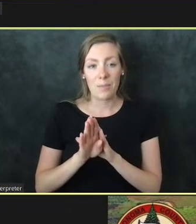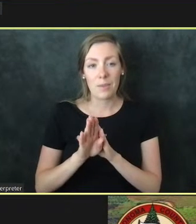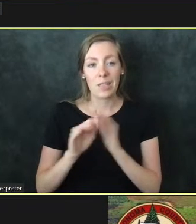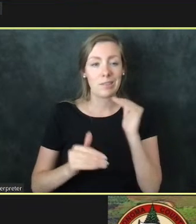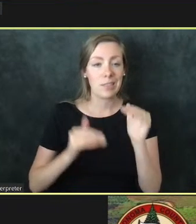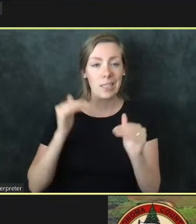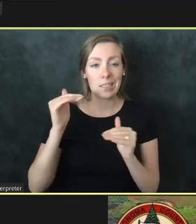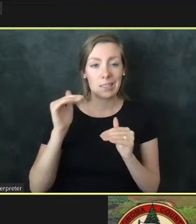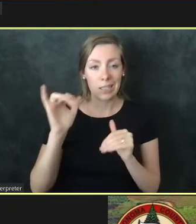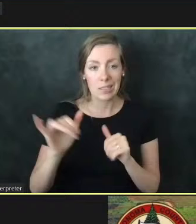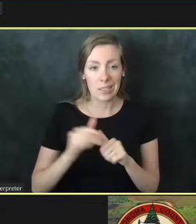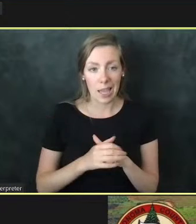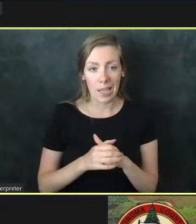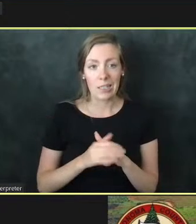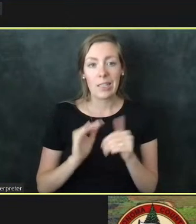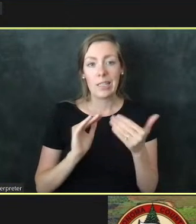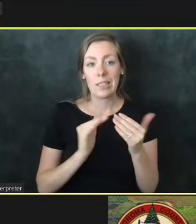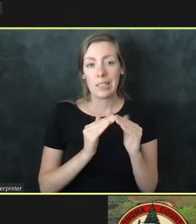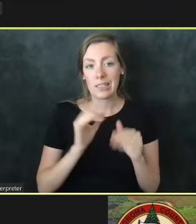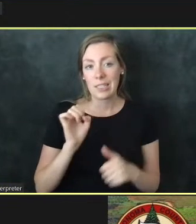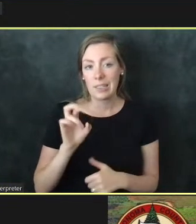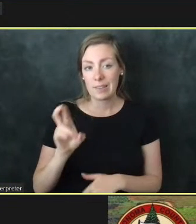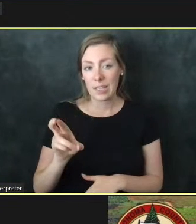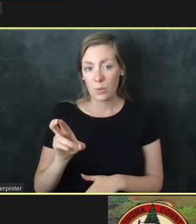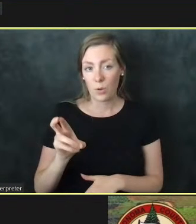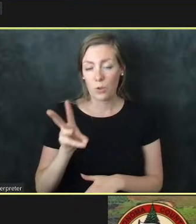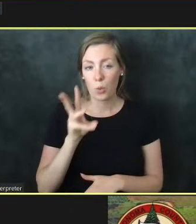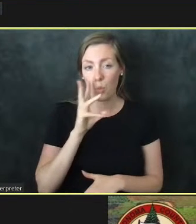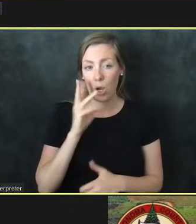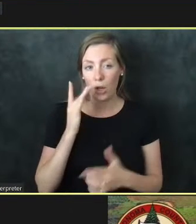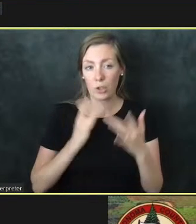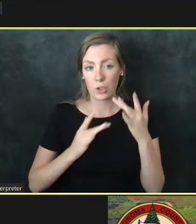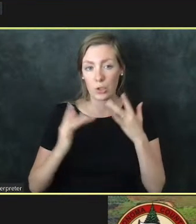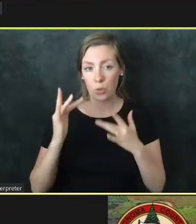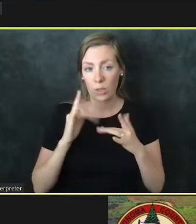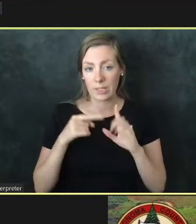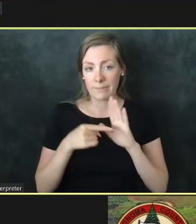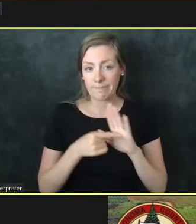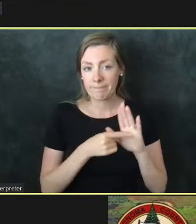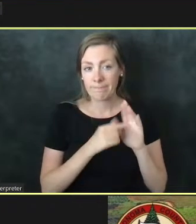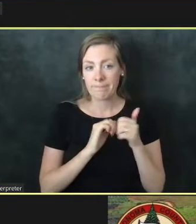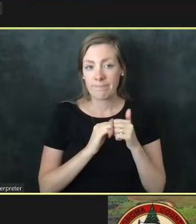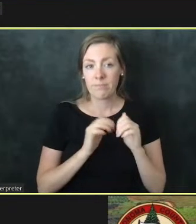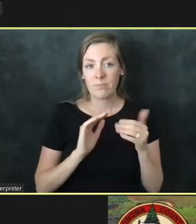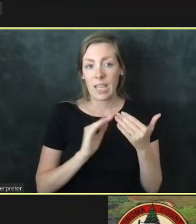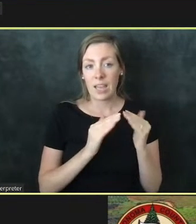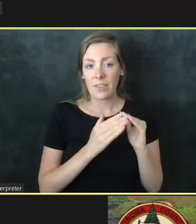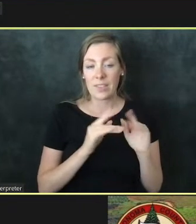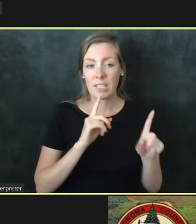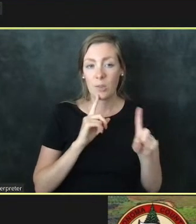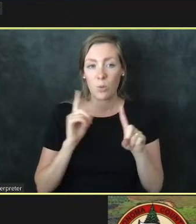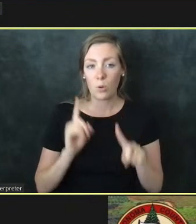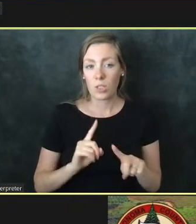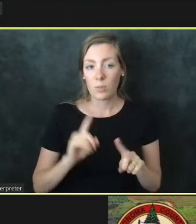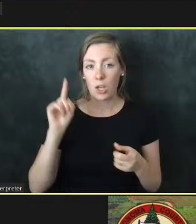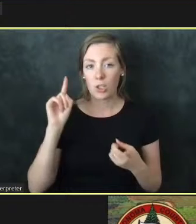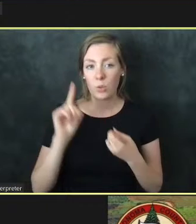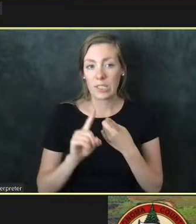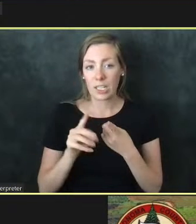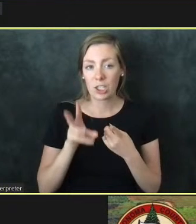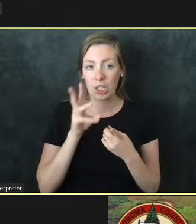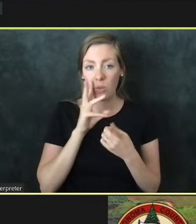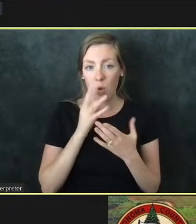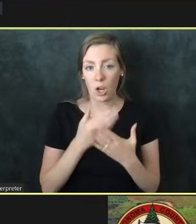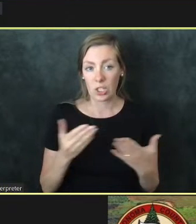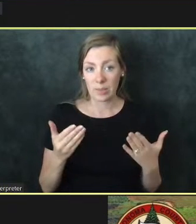target. Muchas The de las city of veces Santa Rosa's water shortage contingency plan la details cuestión de how agua the city en will arroz, respond to a reduction in water supply. van a